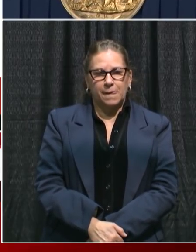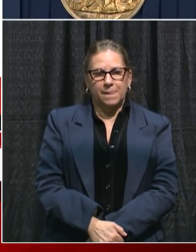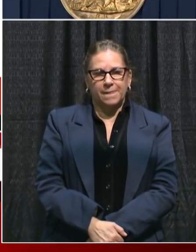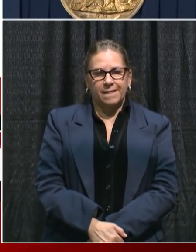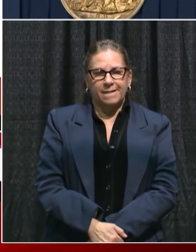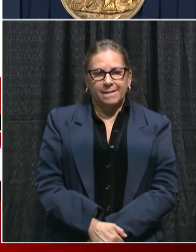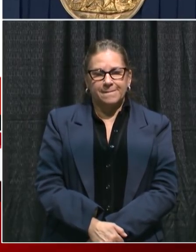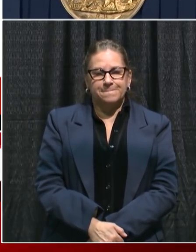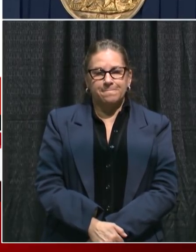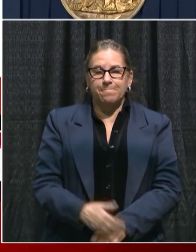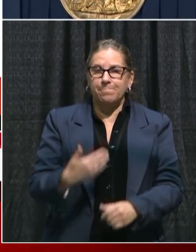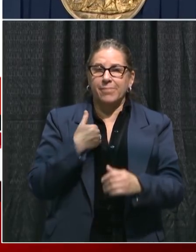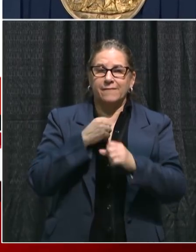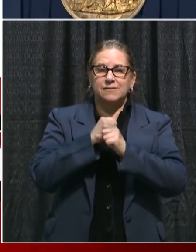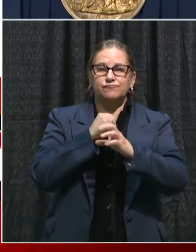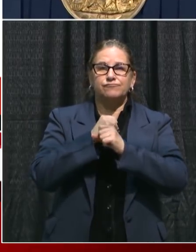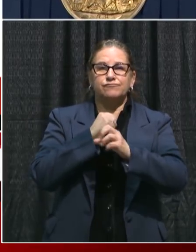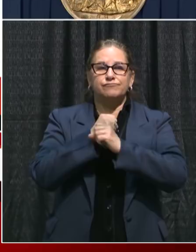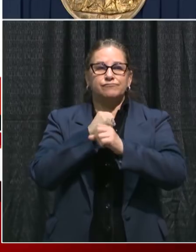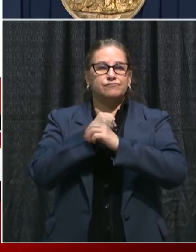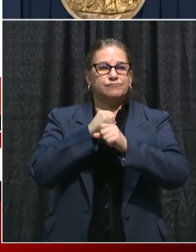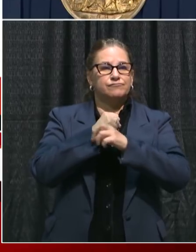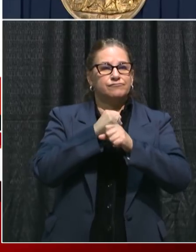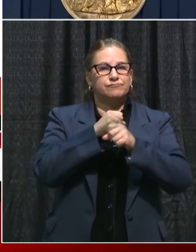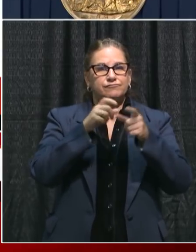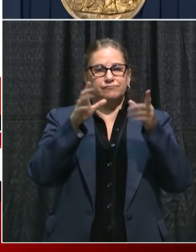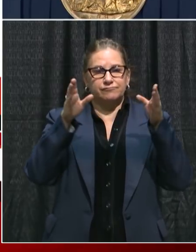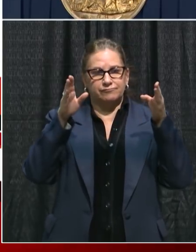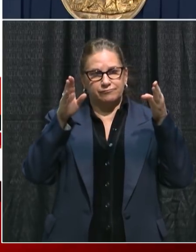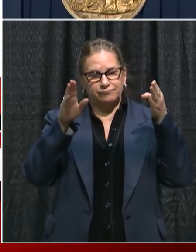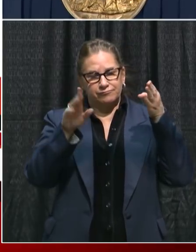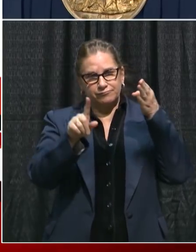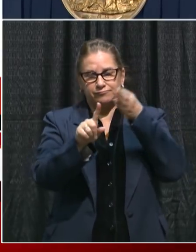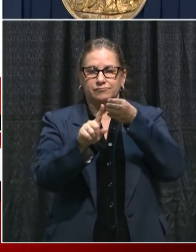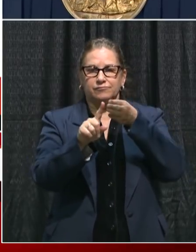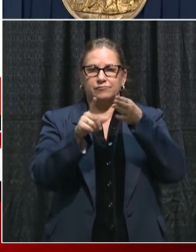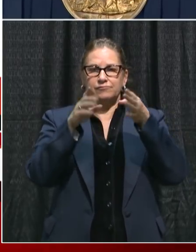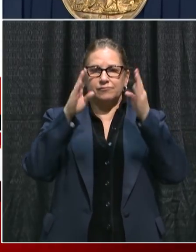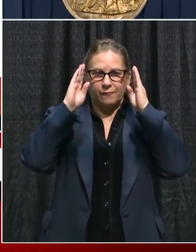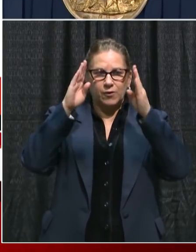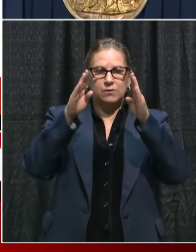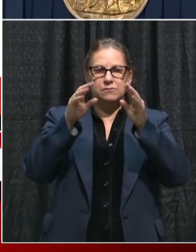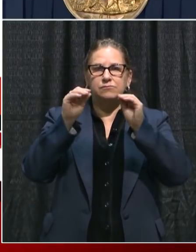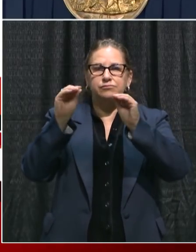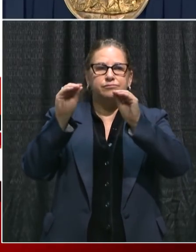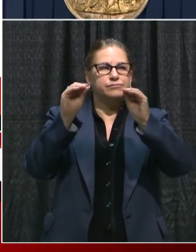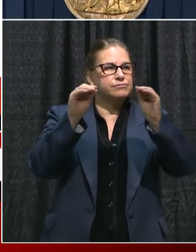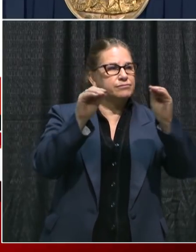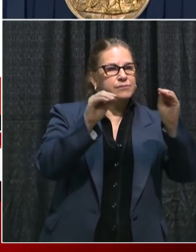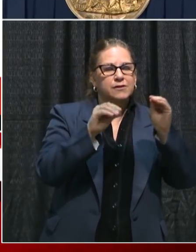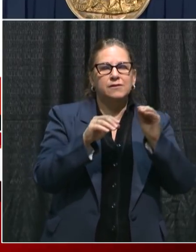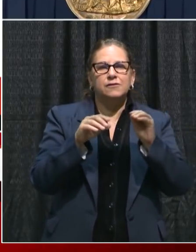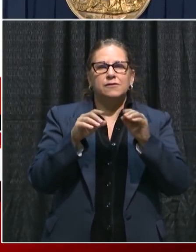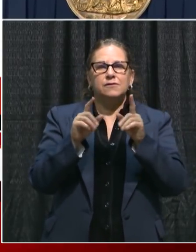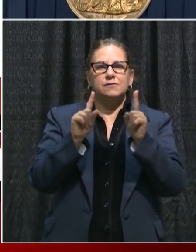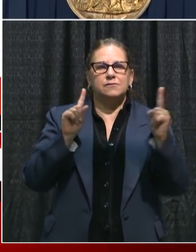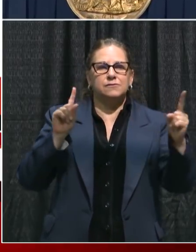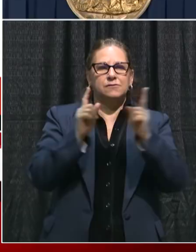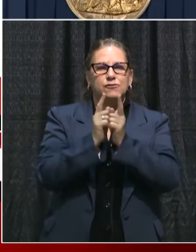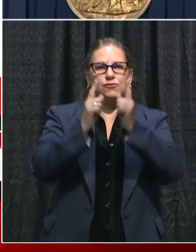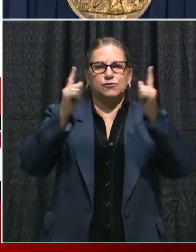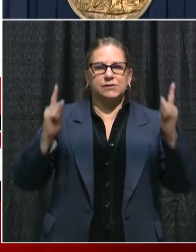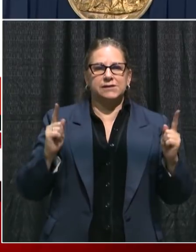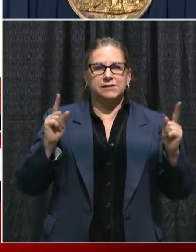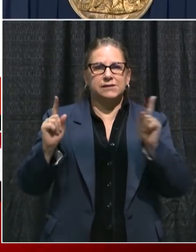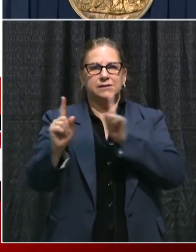to practice social distancing and to get tested, seeing as they're seeing the most positive cases? And if yes,